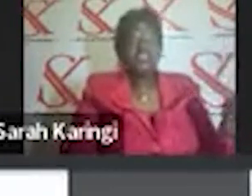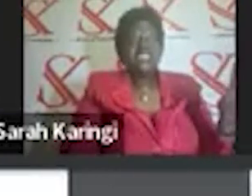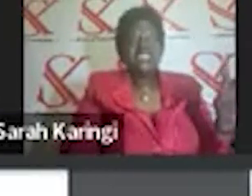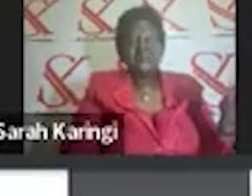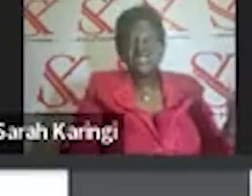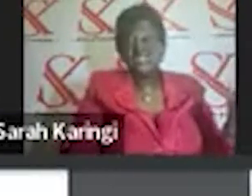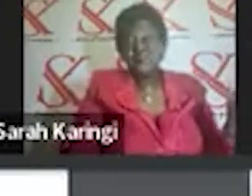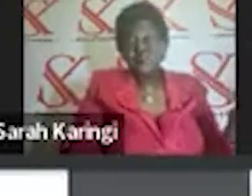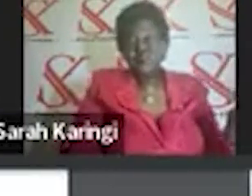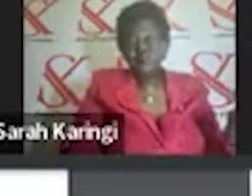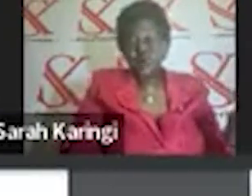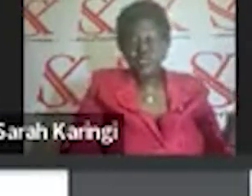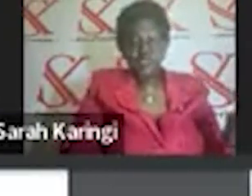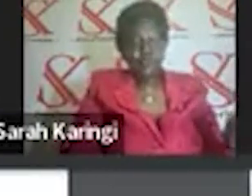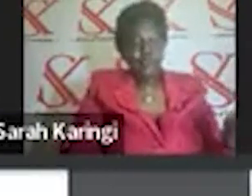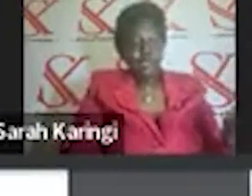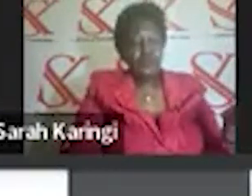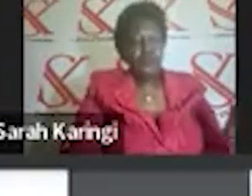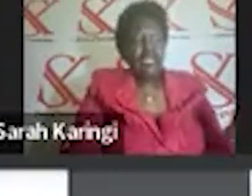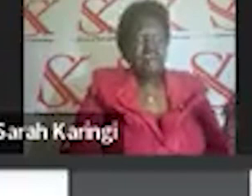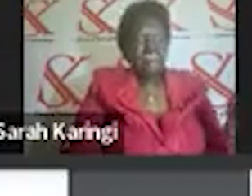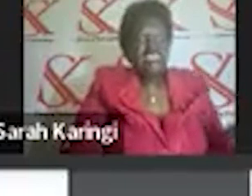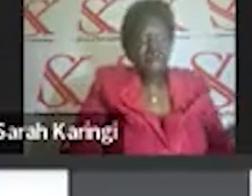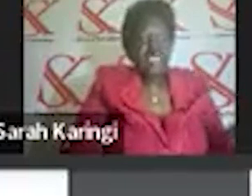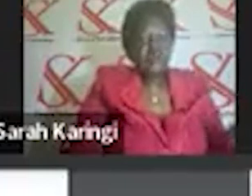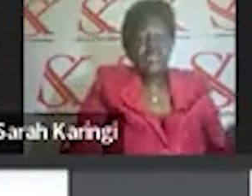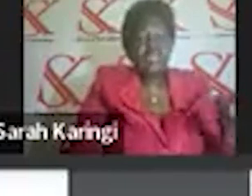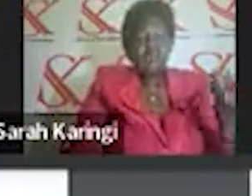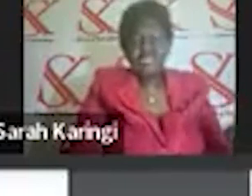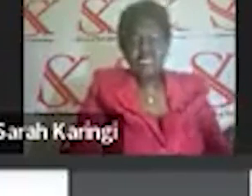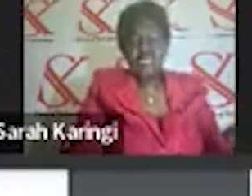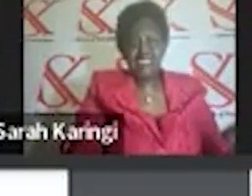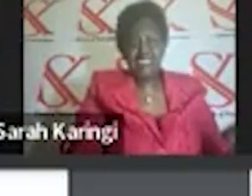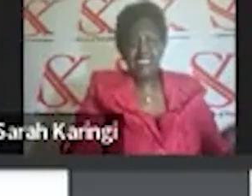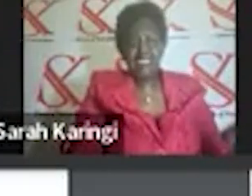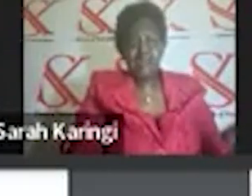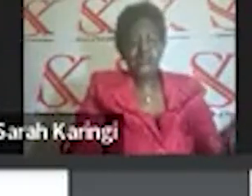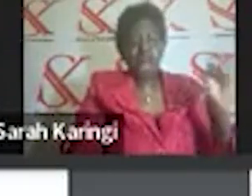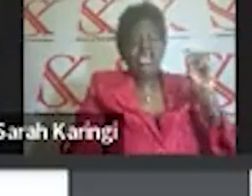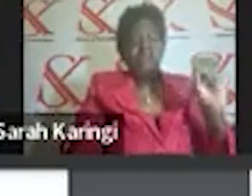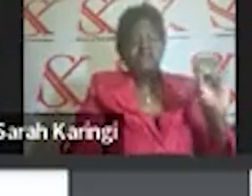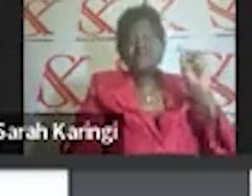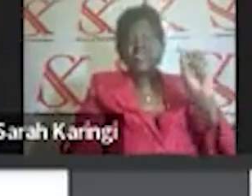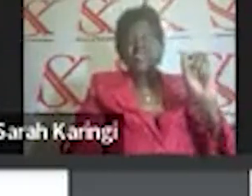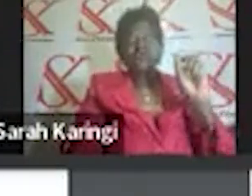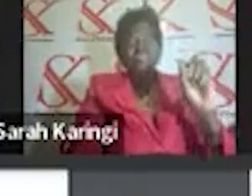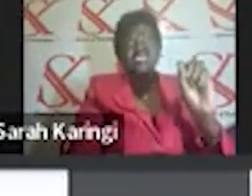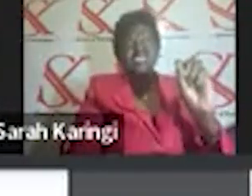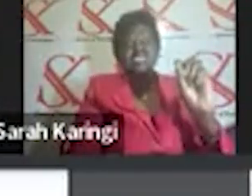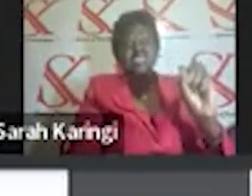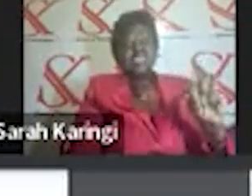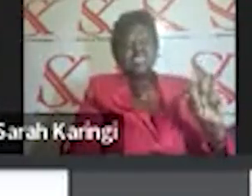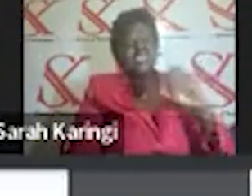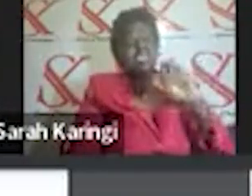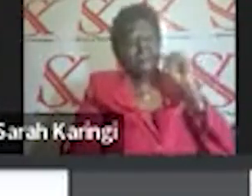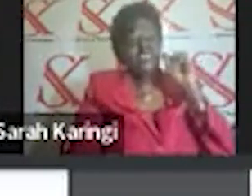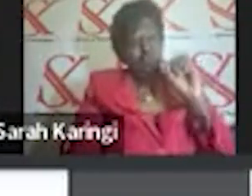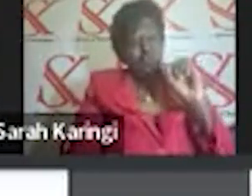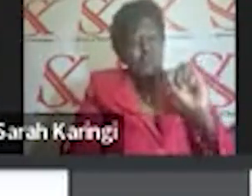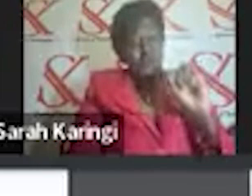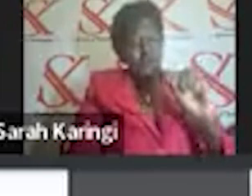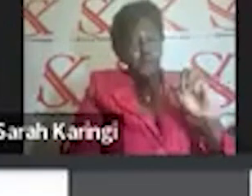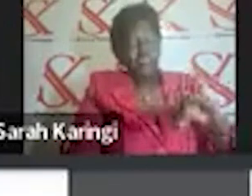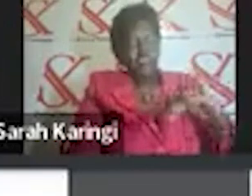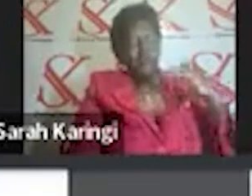course, they expect these people to do what? To have listened to them. So they're not really interested in them. So we have to be very good listeners. If we are